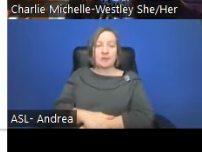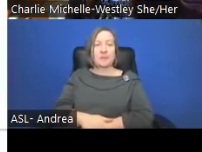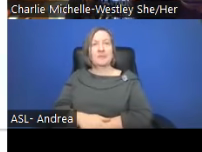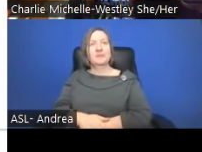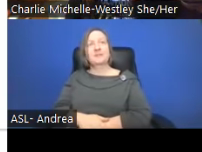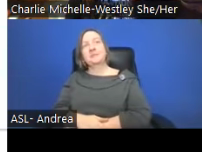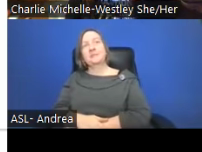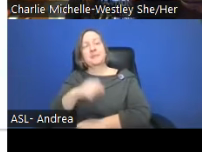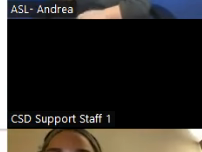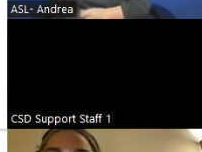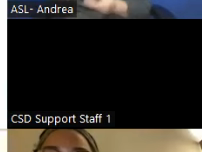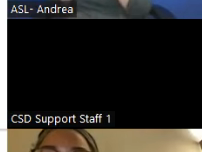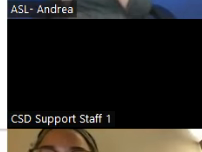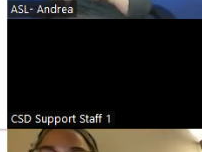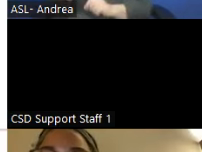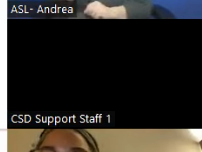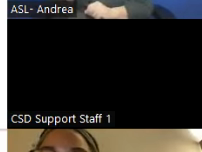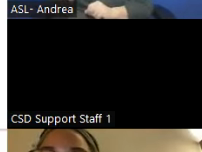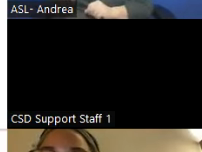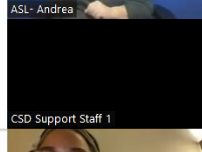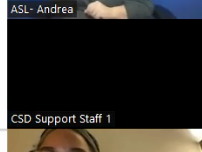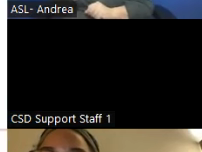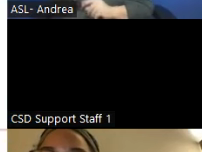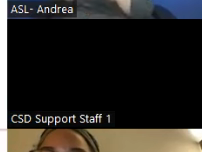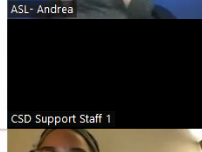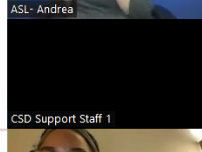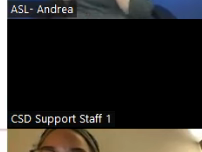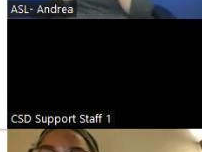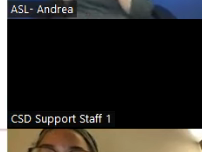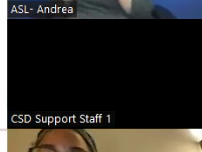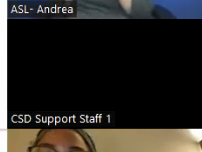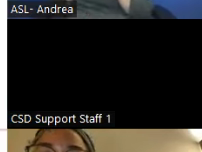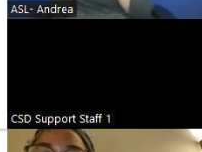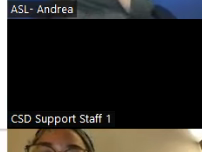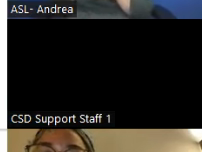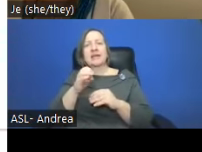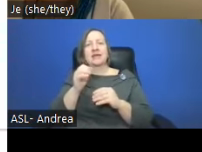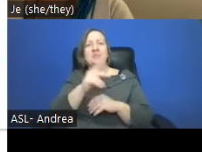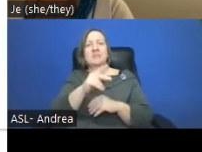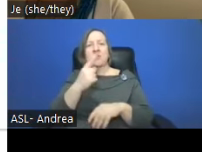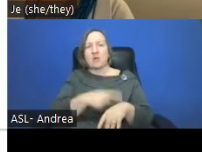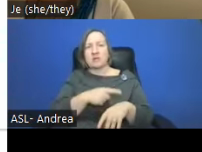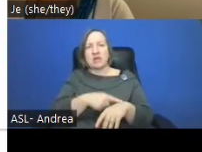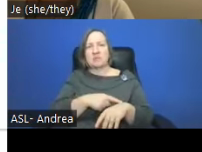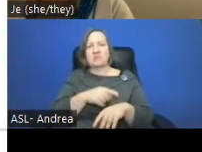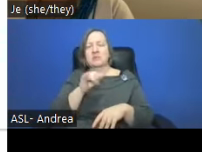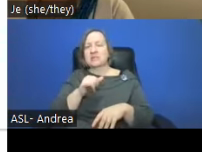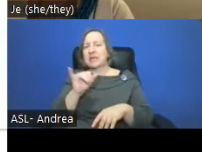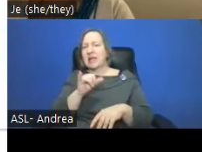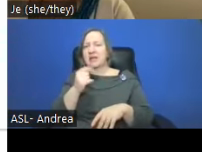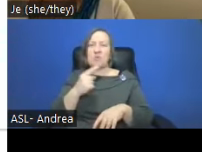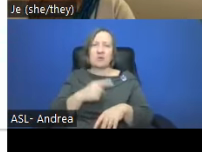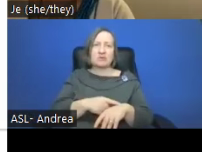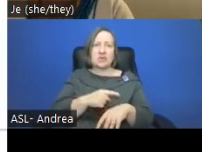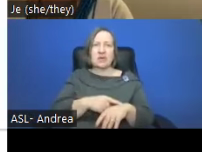Yeah, for number 11, I was just wondering about the send the case back one time. Is that like a